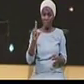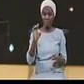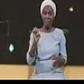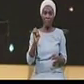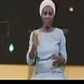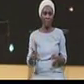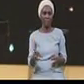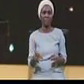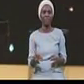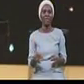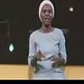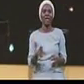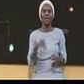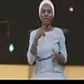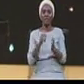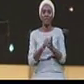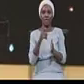plenty